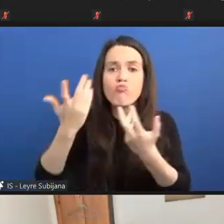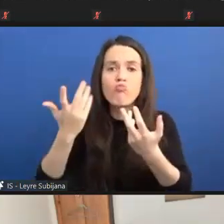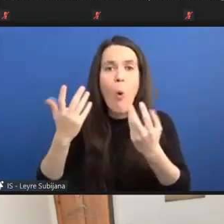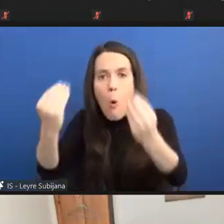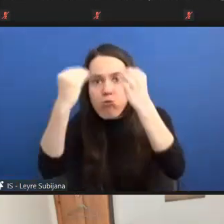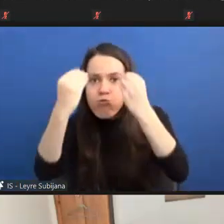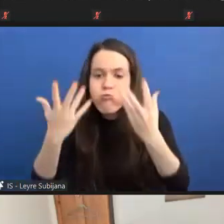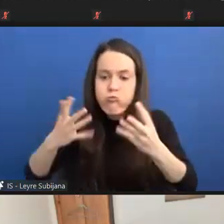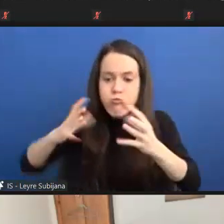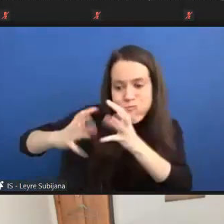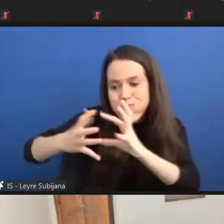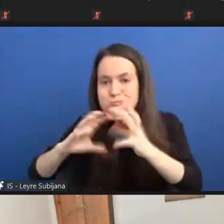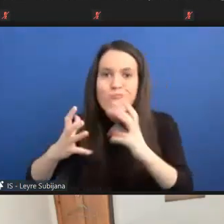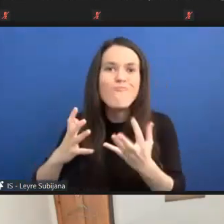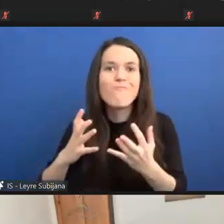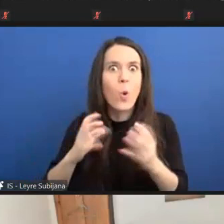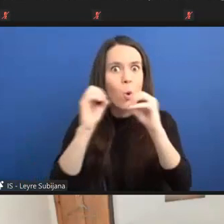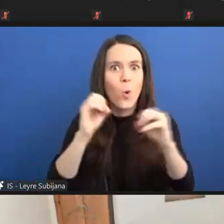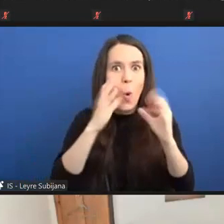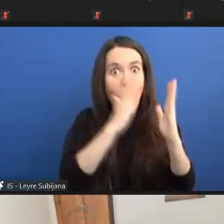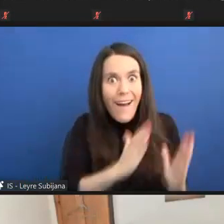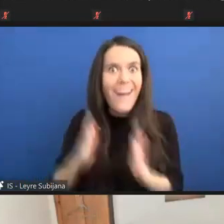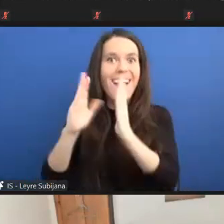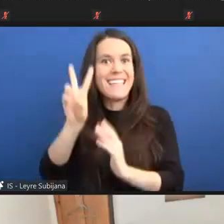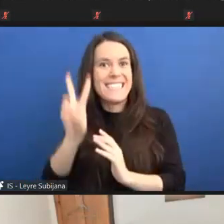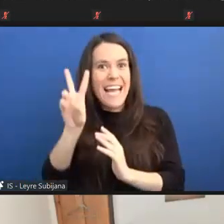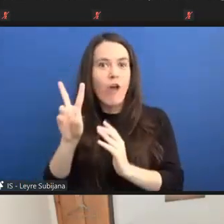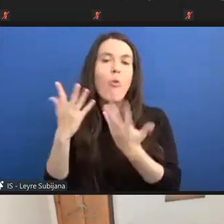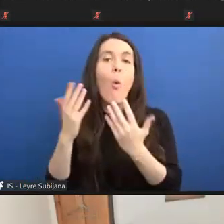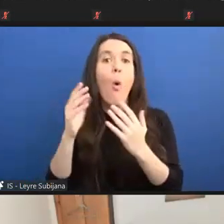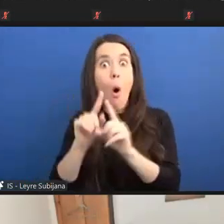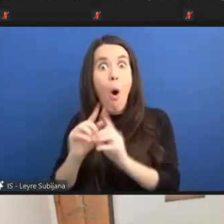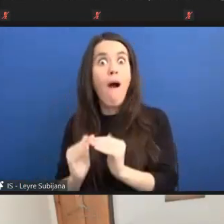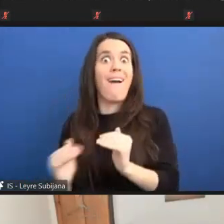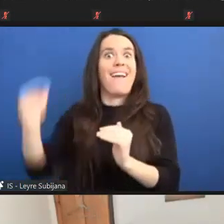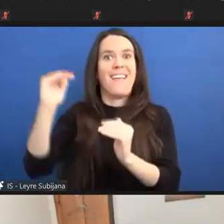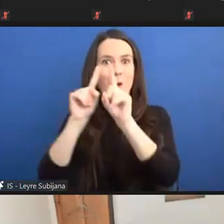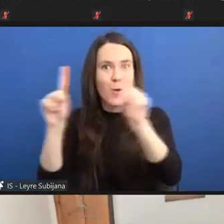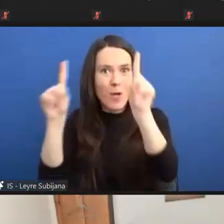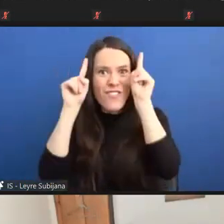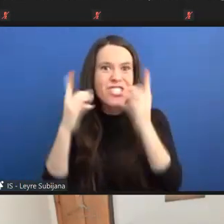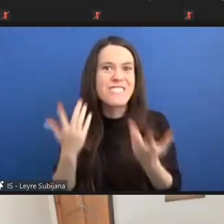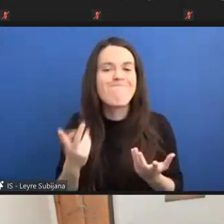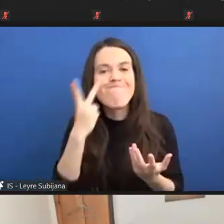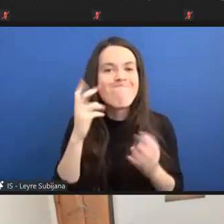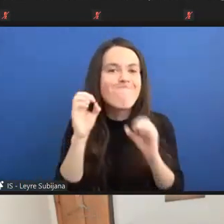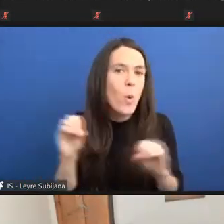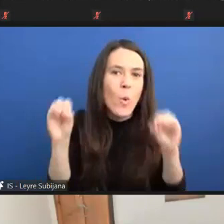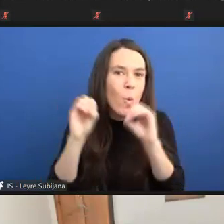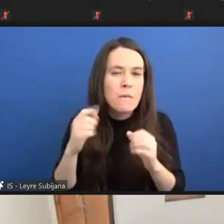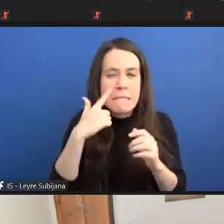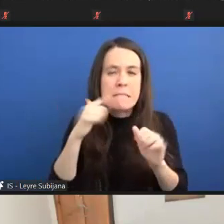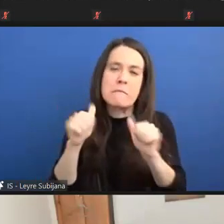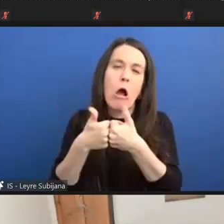to secondary and then maybe university education. So the challenges are really many,